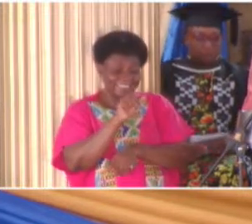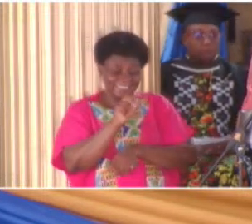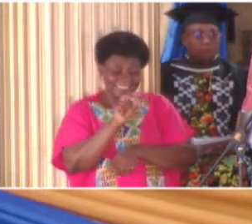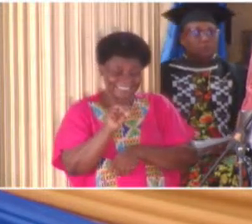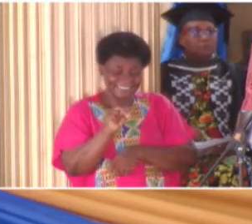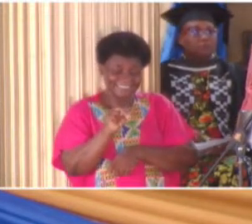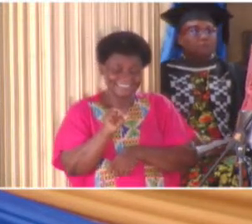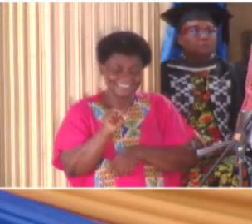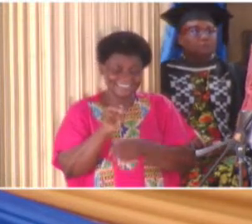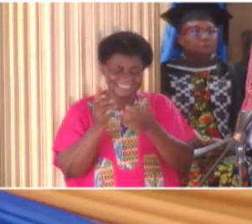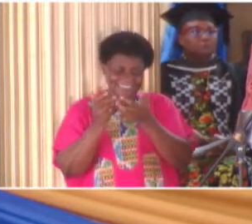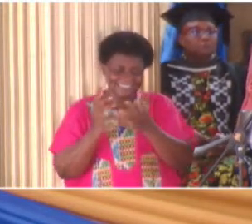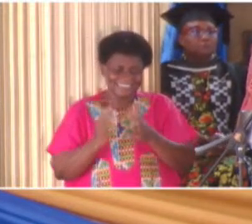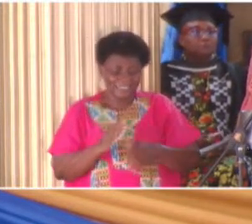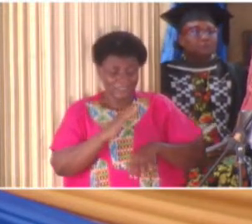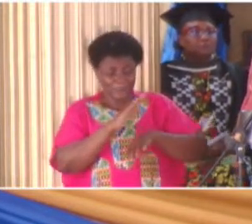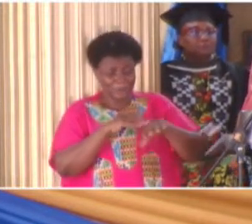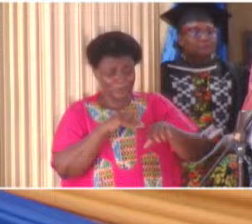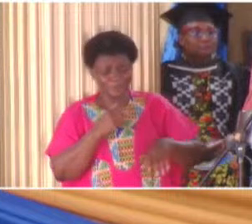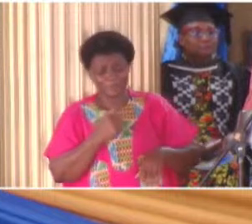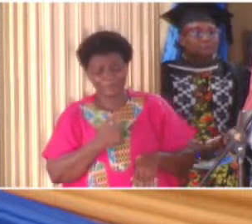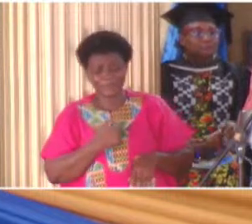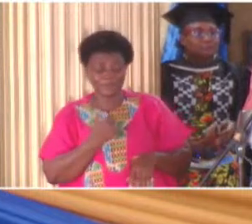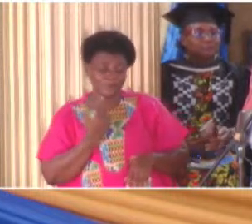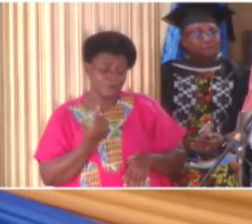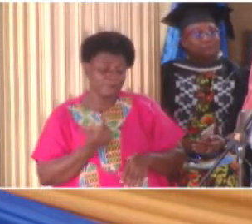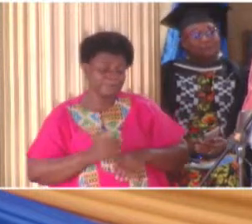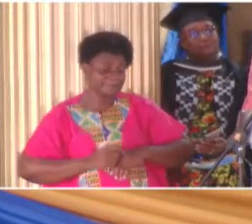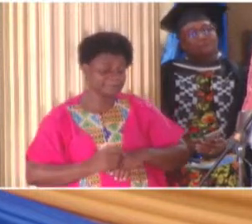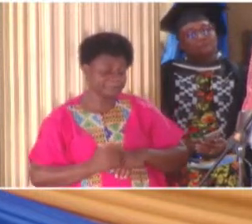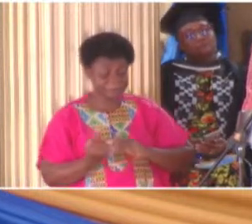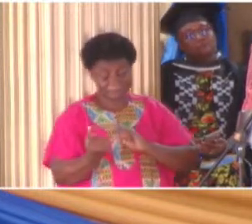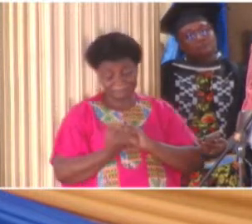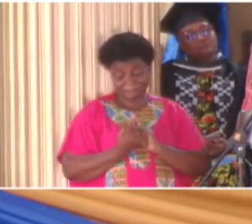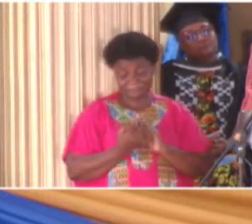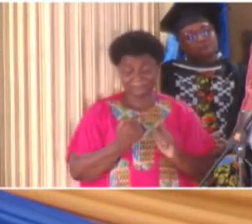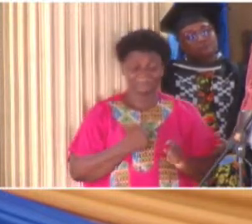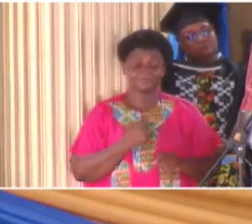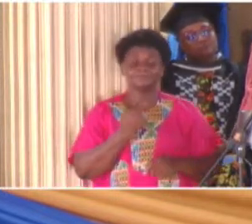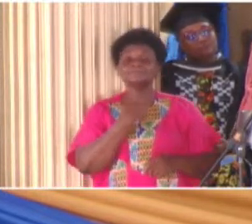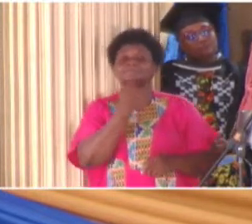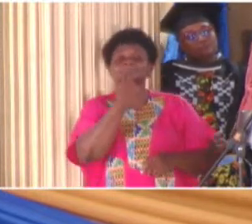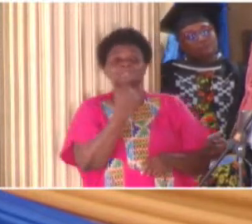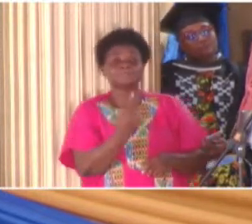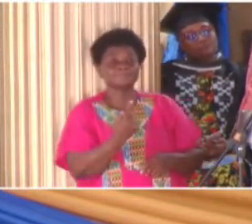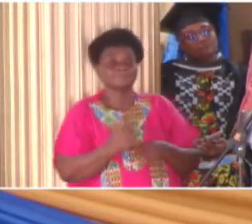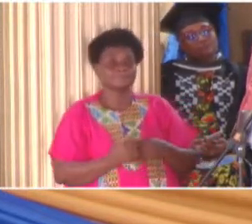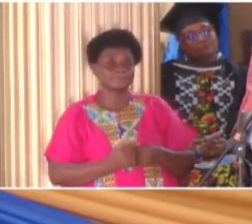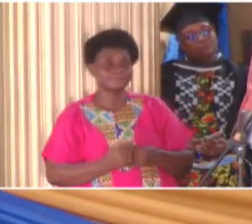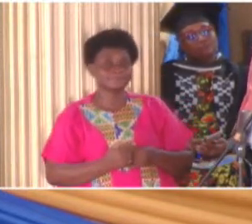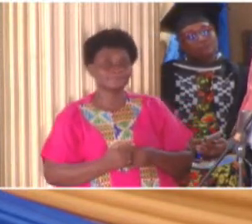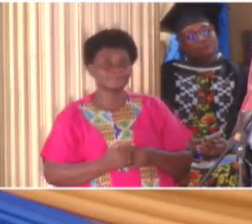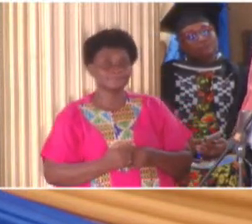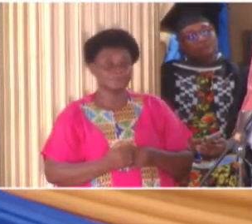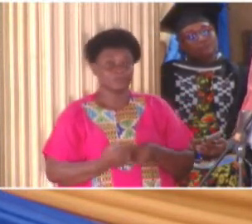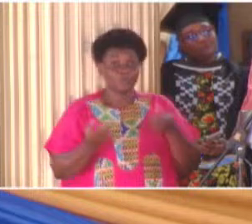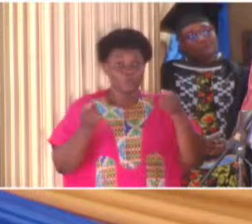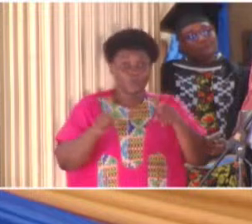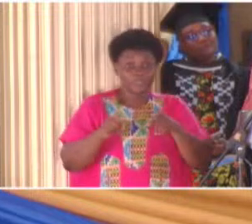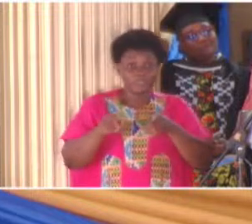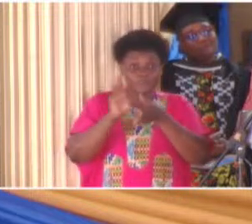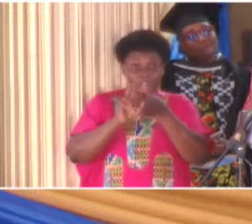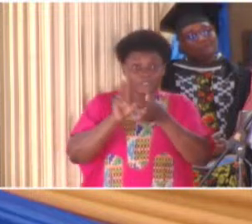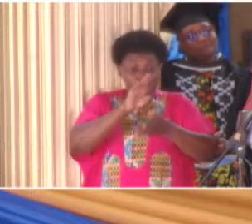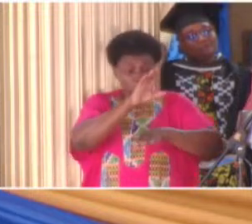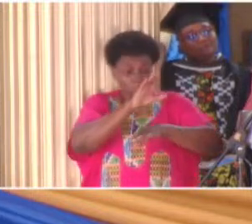Kaufman, called upon me or approached me, I just said, when the university calls upon